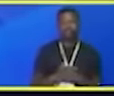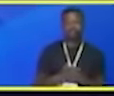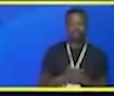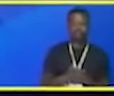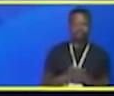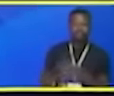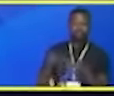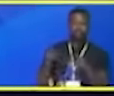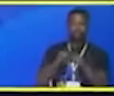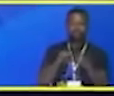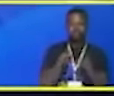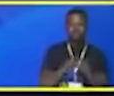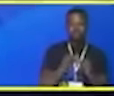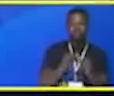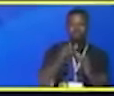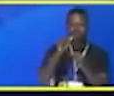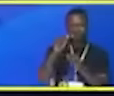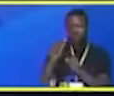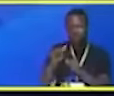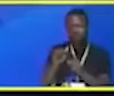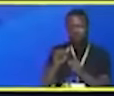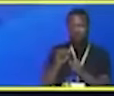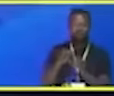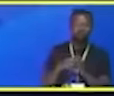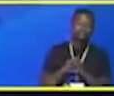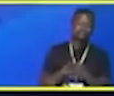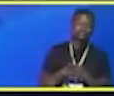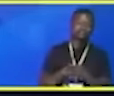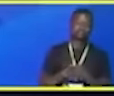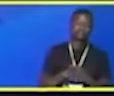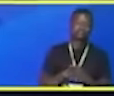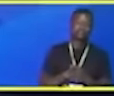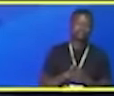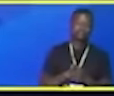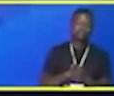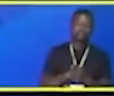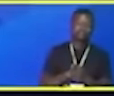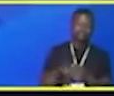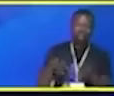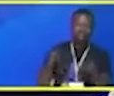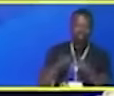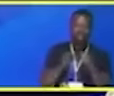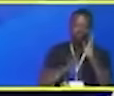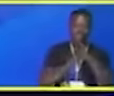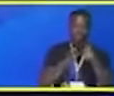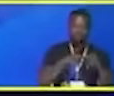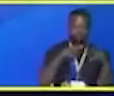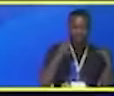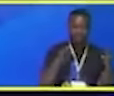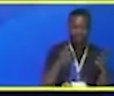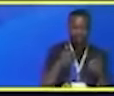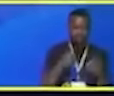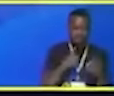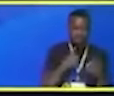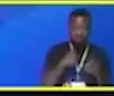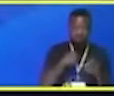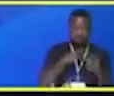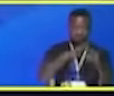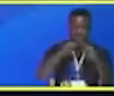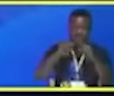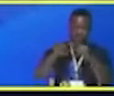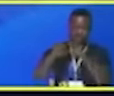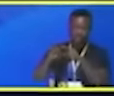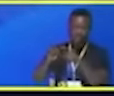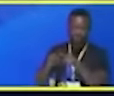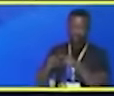As far as the revelation of God is concerned, there are dimensions